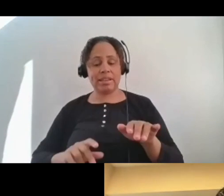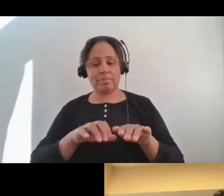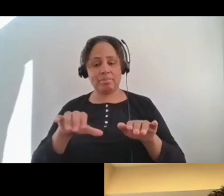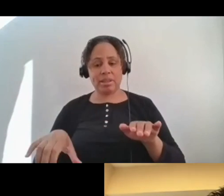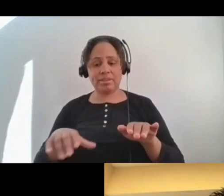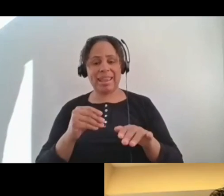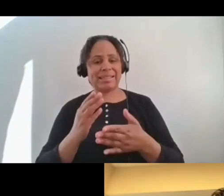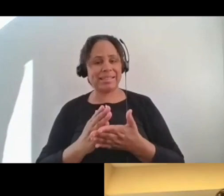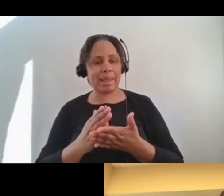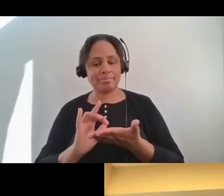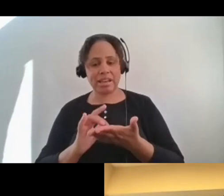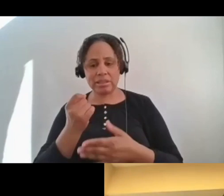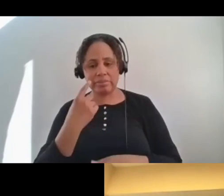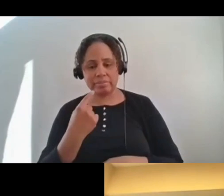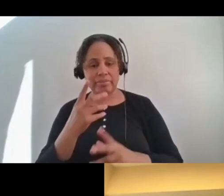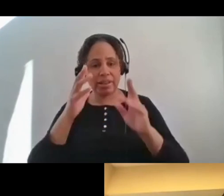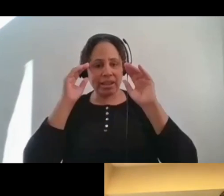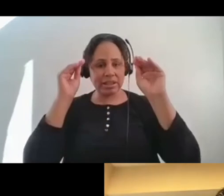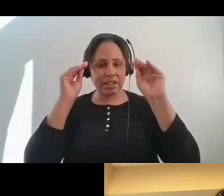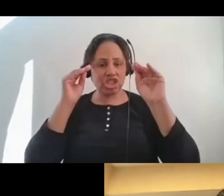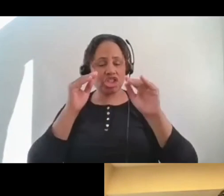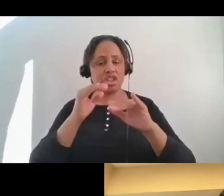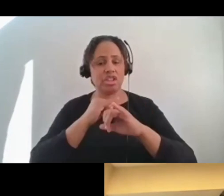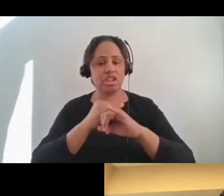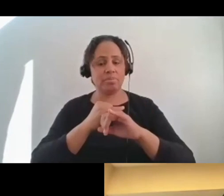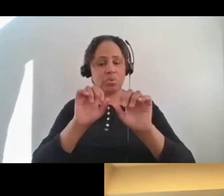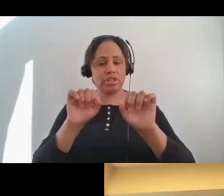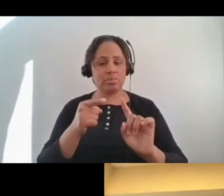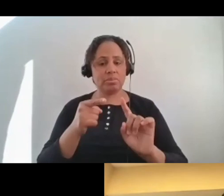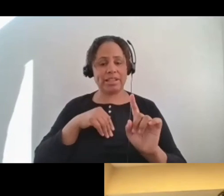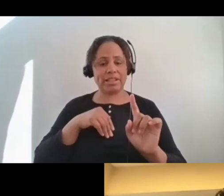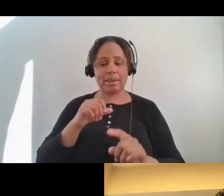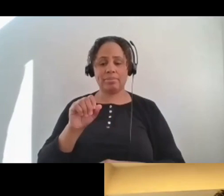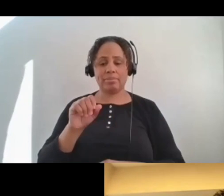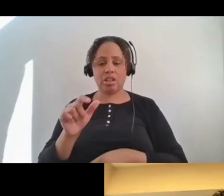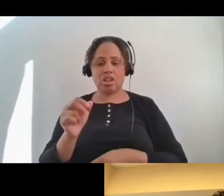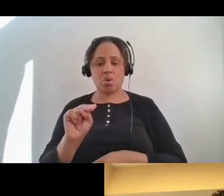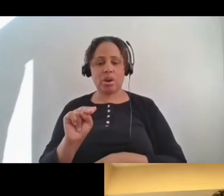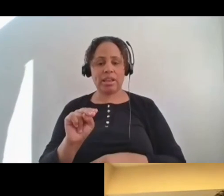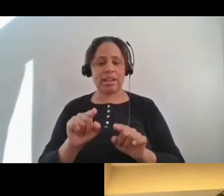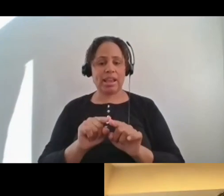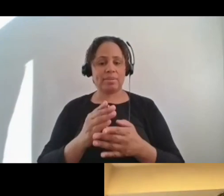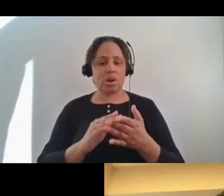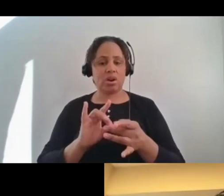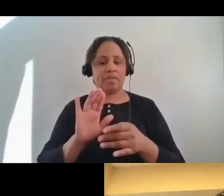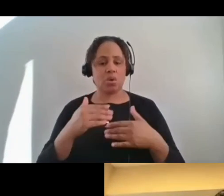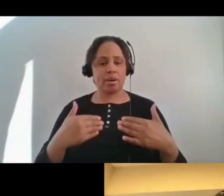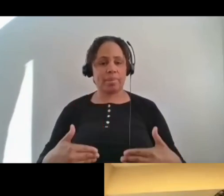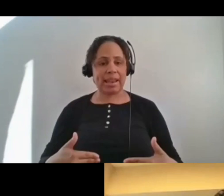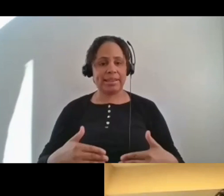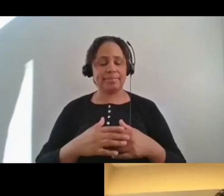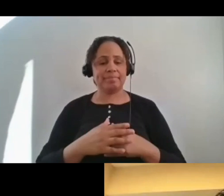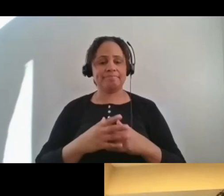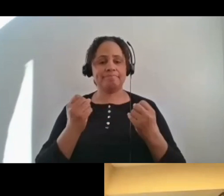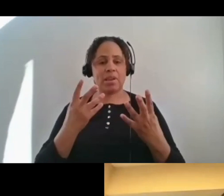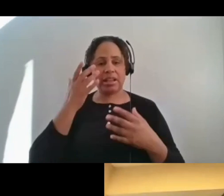teaches your immune system to accept the organ as part of your body. And we've had some good success with this. So there's a lot of smart people working